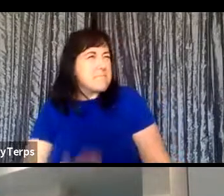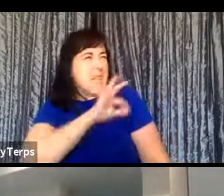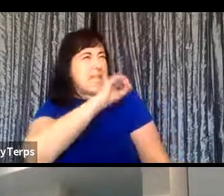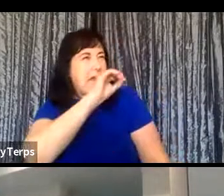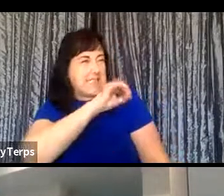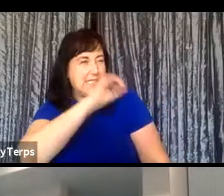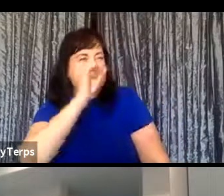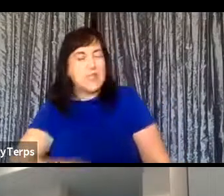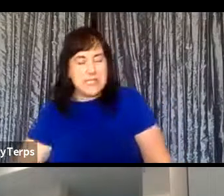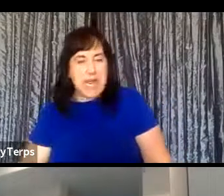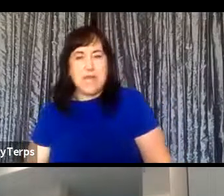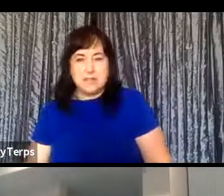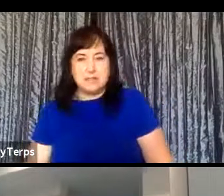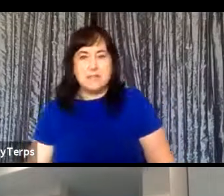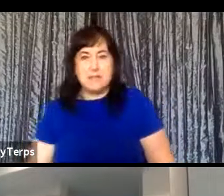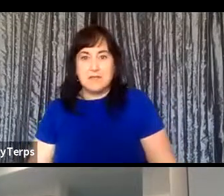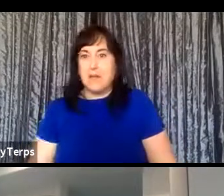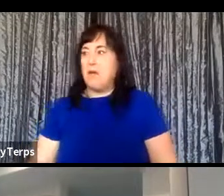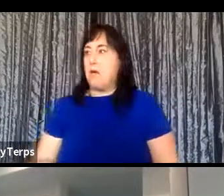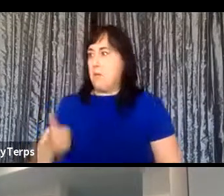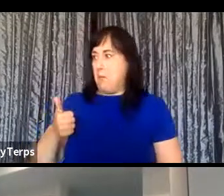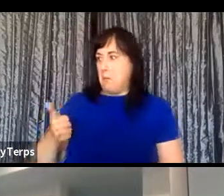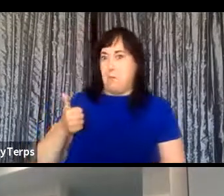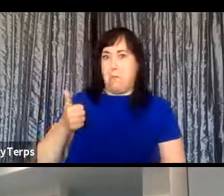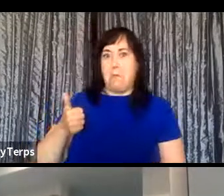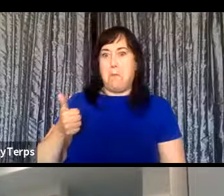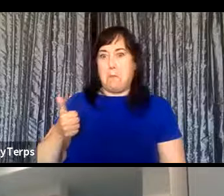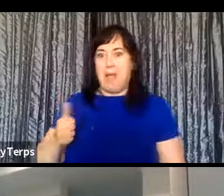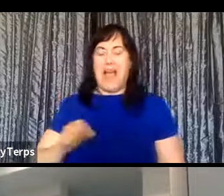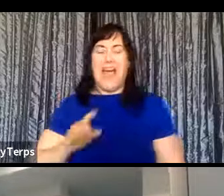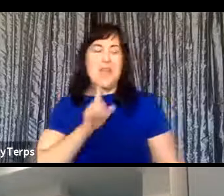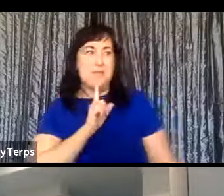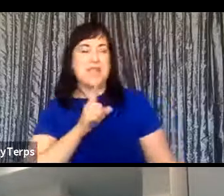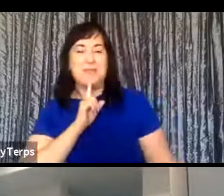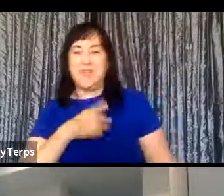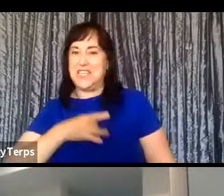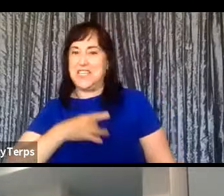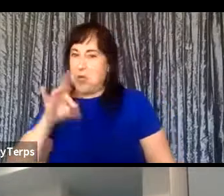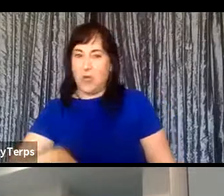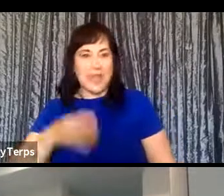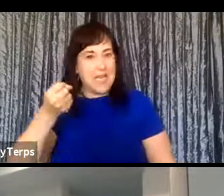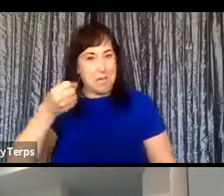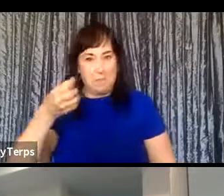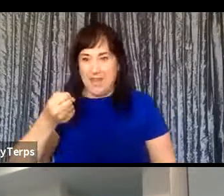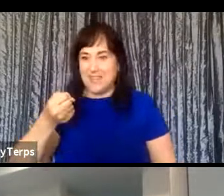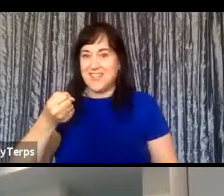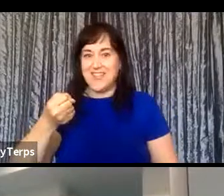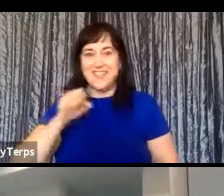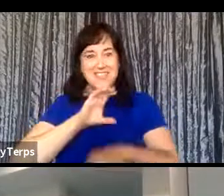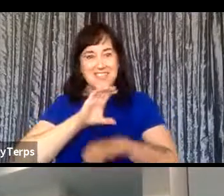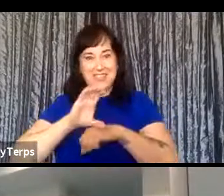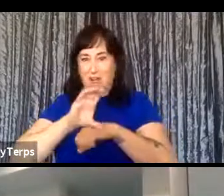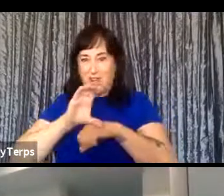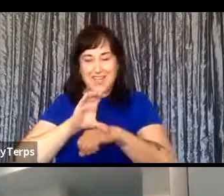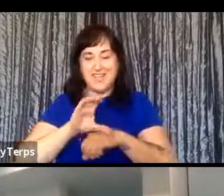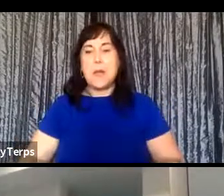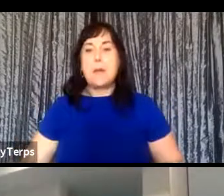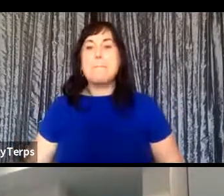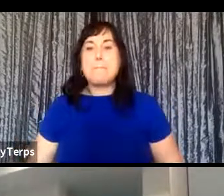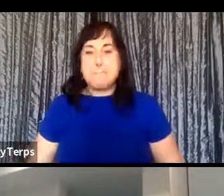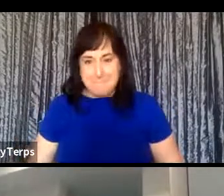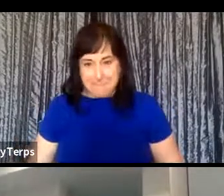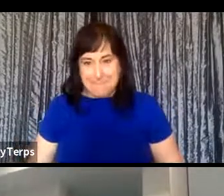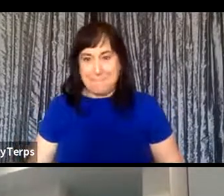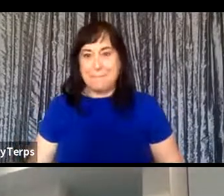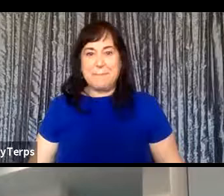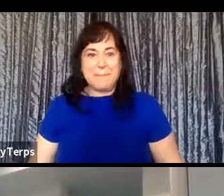90. This is good. This is good. I really don't like milk chocolate, so. Okay, Jennifer,